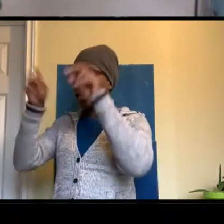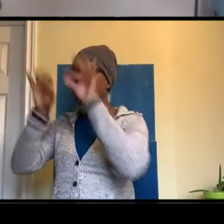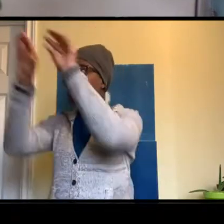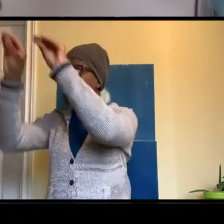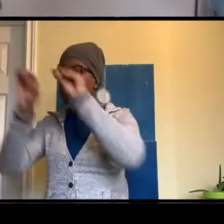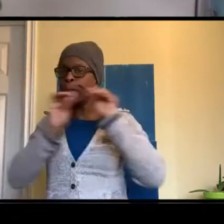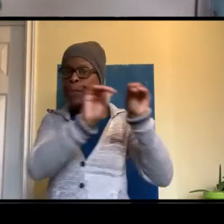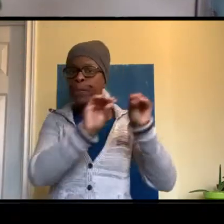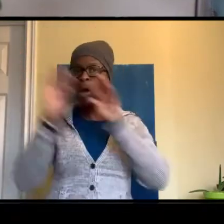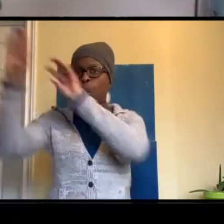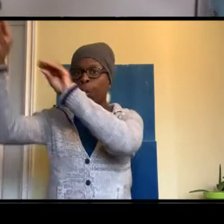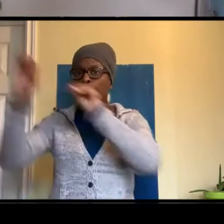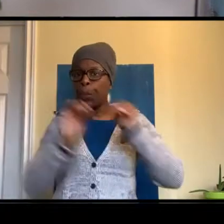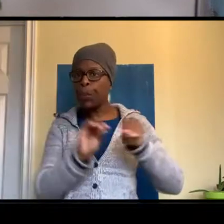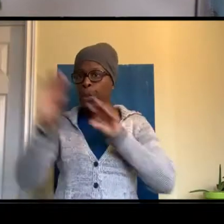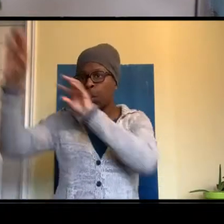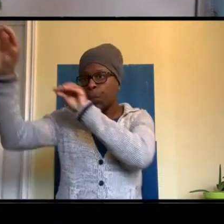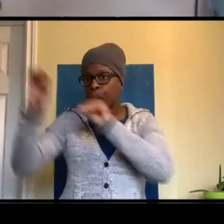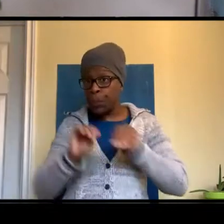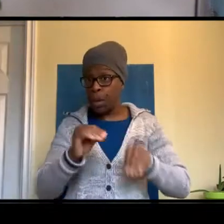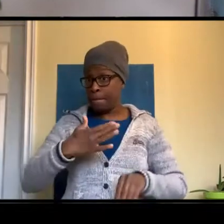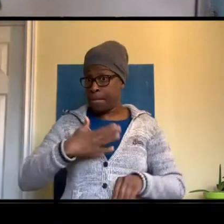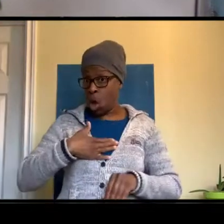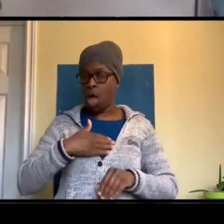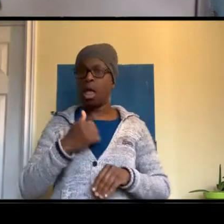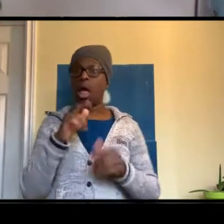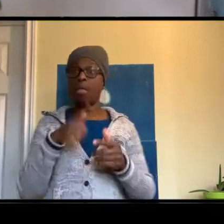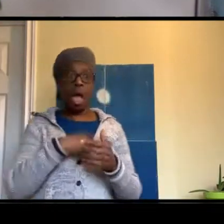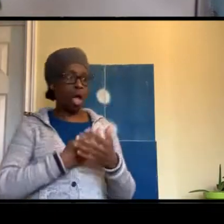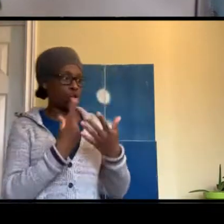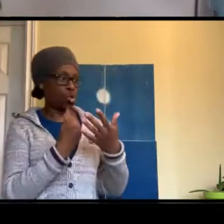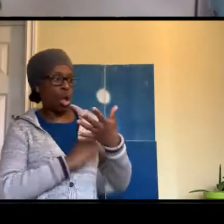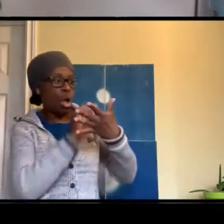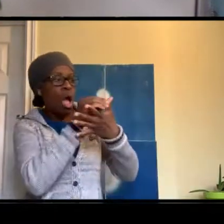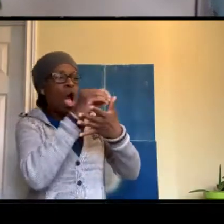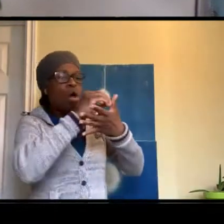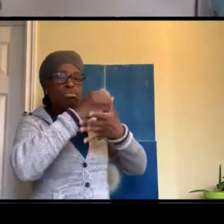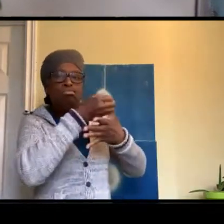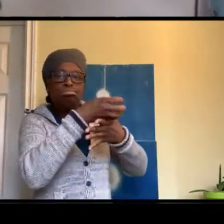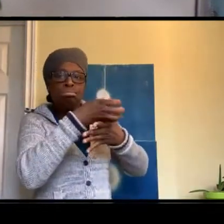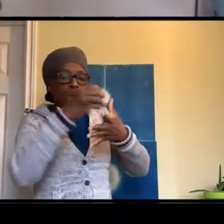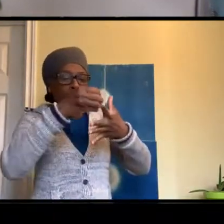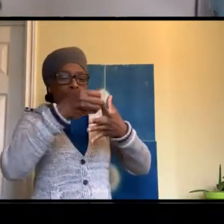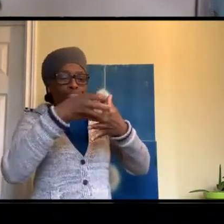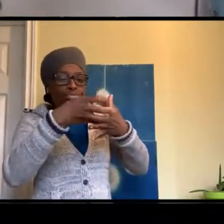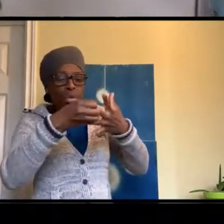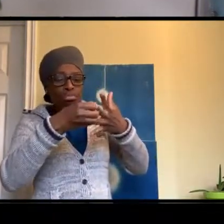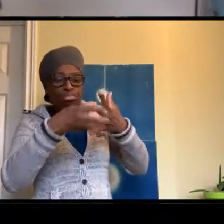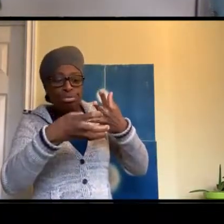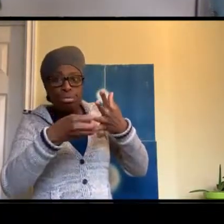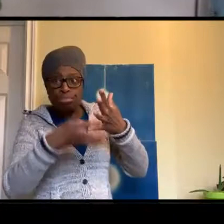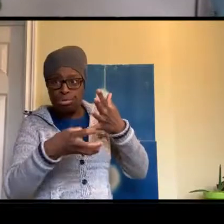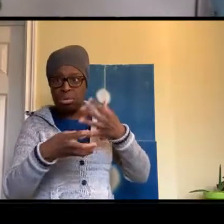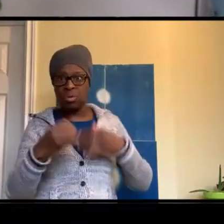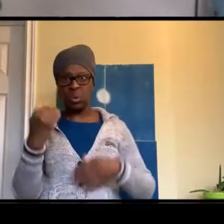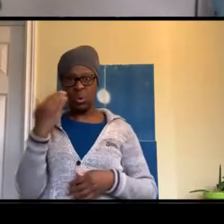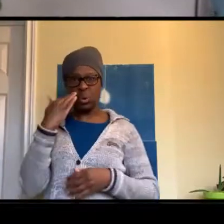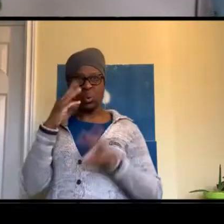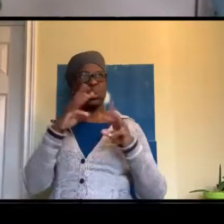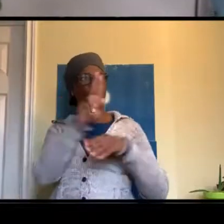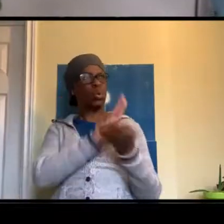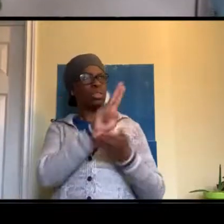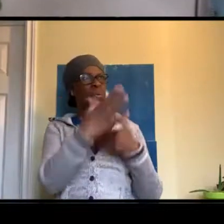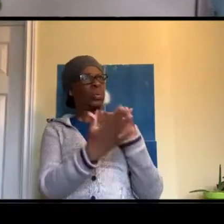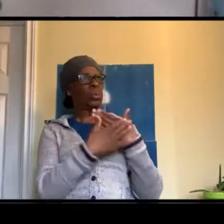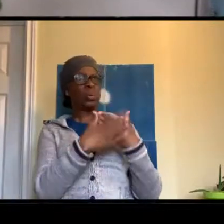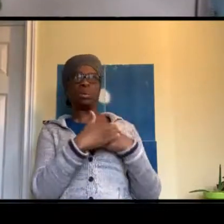sometimes for myself, coming out of post-secondary, I have that like plagiarism, you know, you're like, I'm so scared to plagiarize